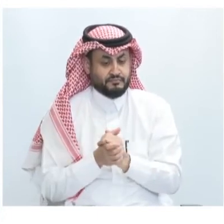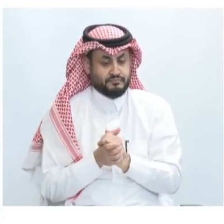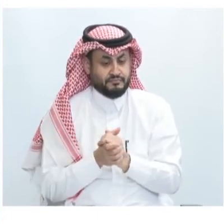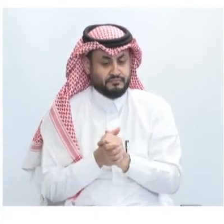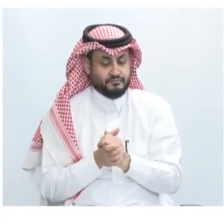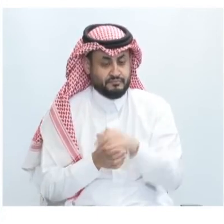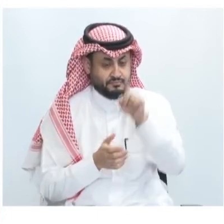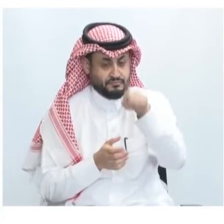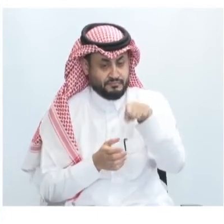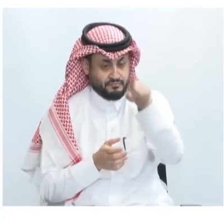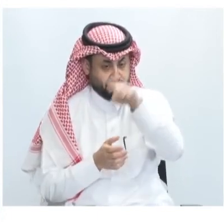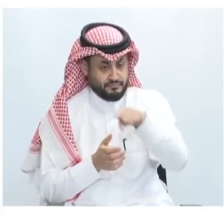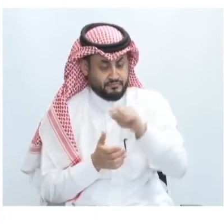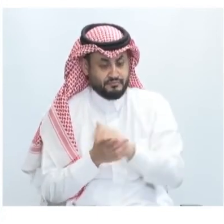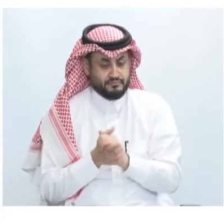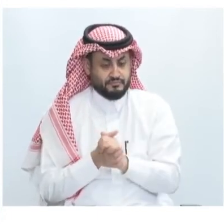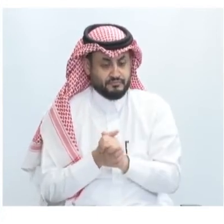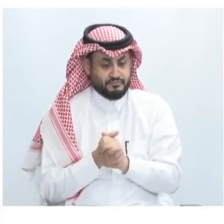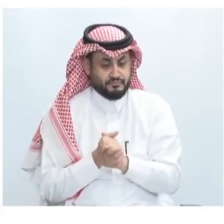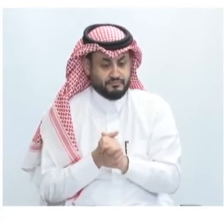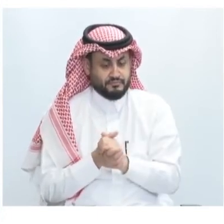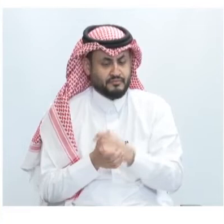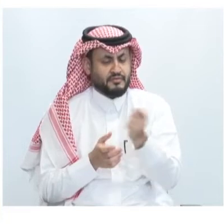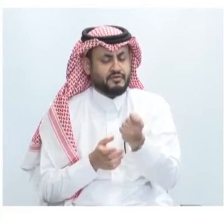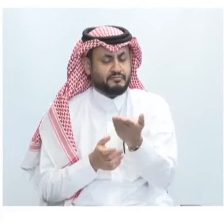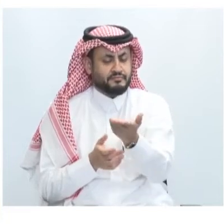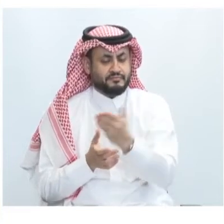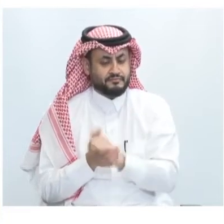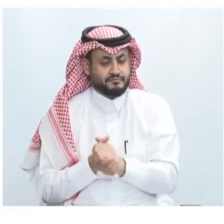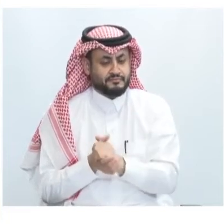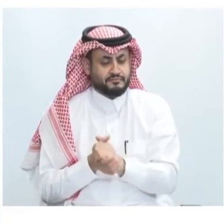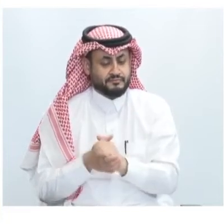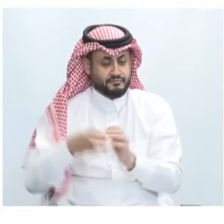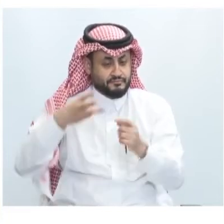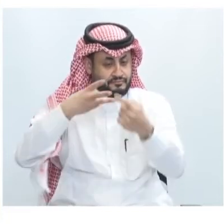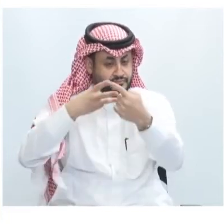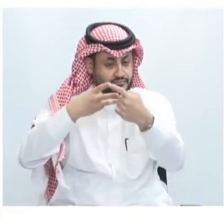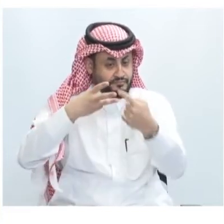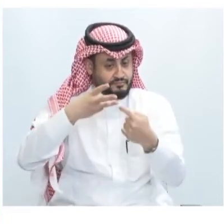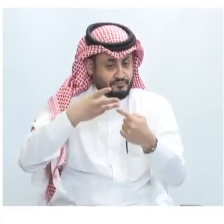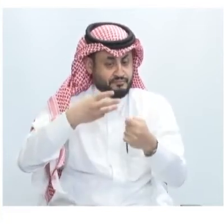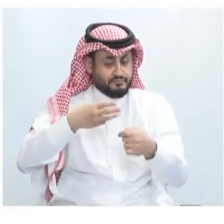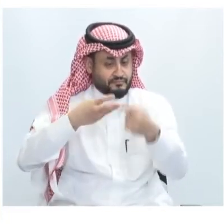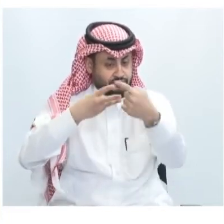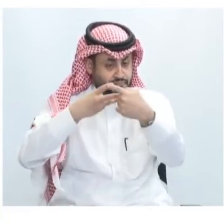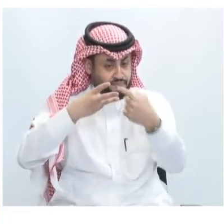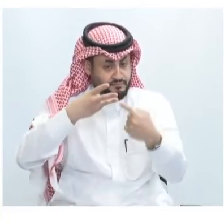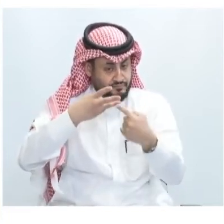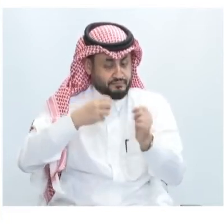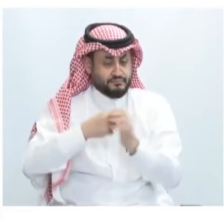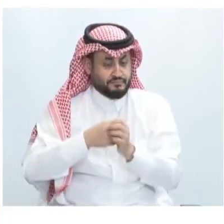D in capital form. How to write it here? Again, let's start from number 1 up to